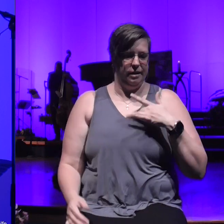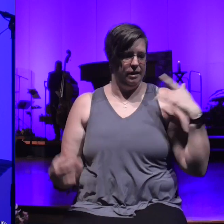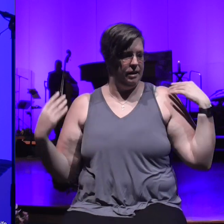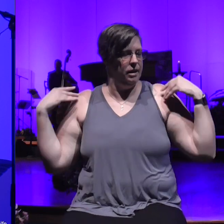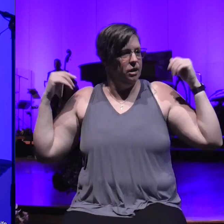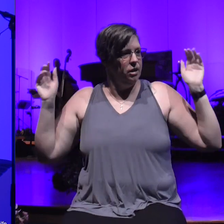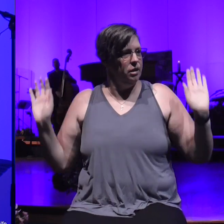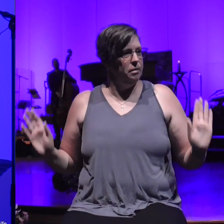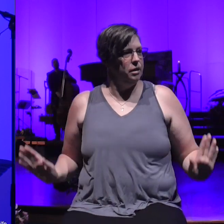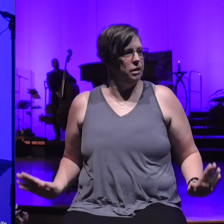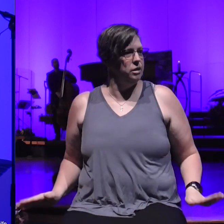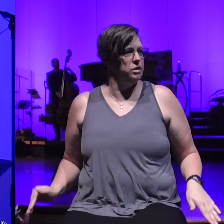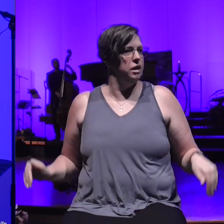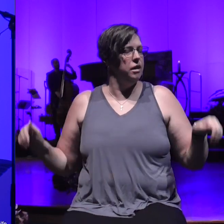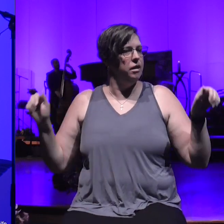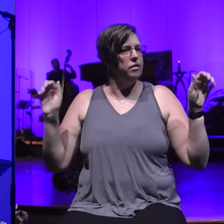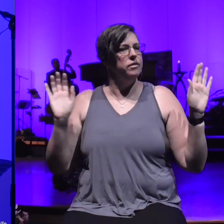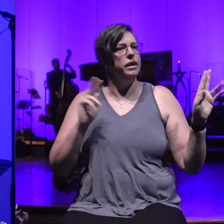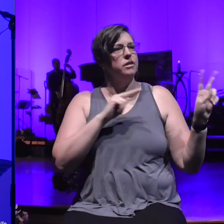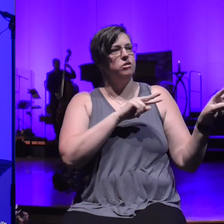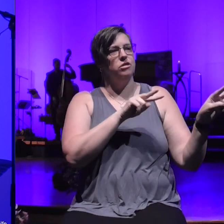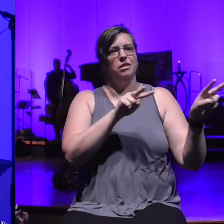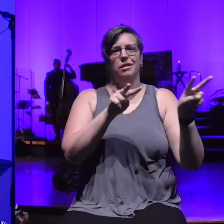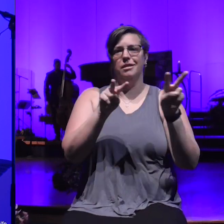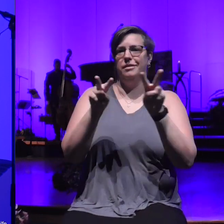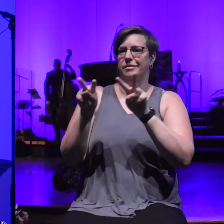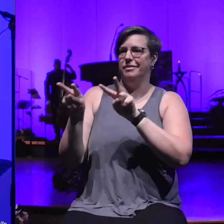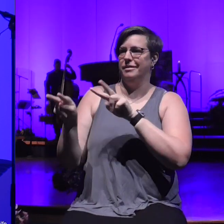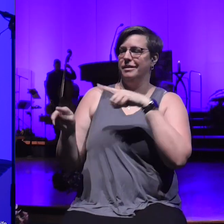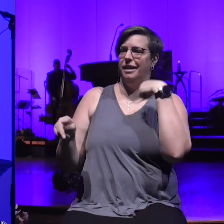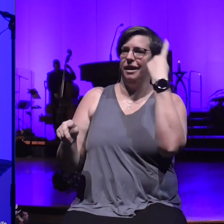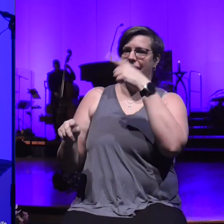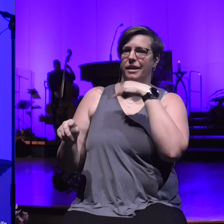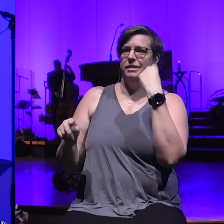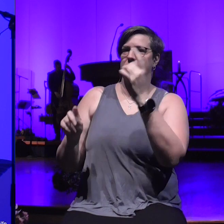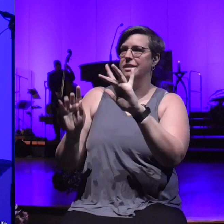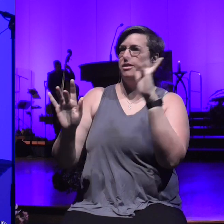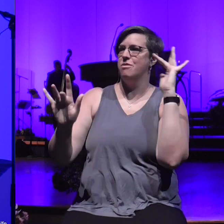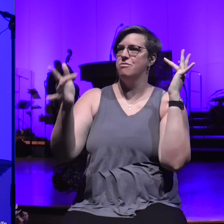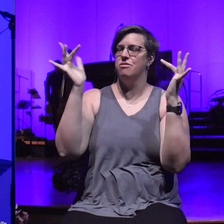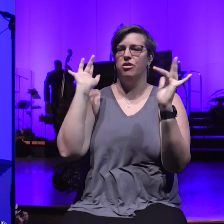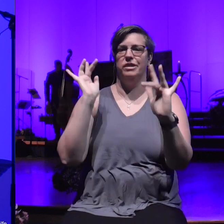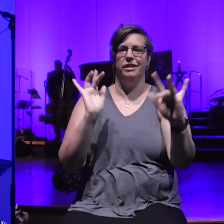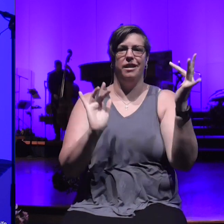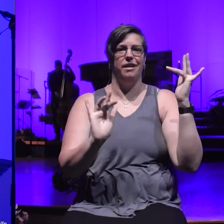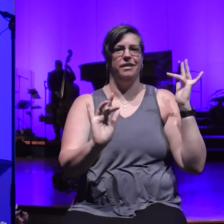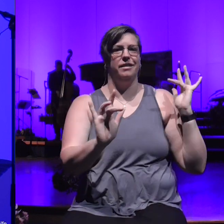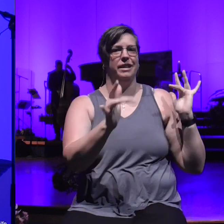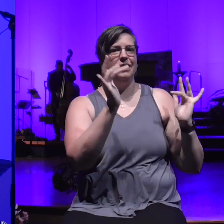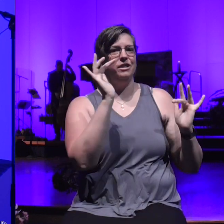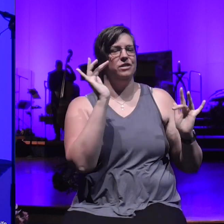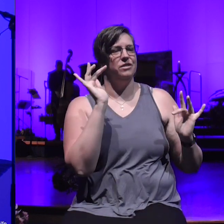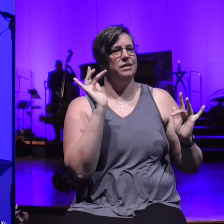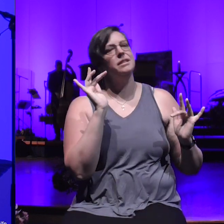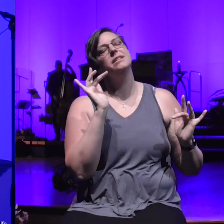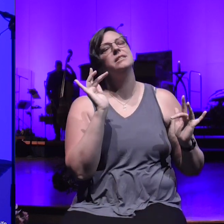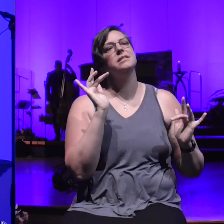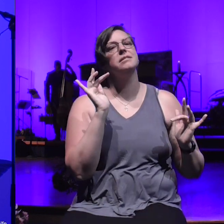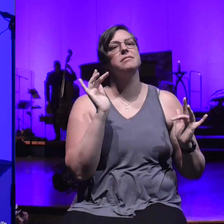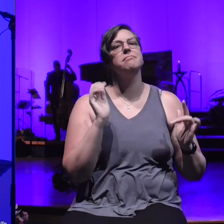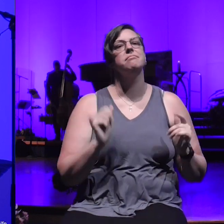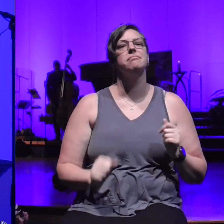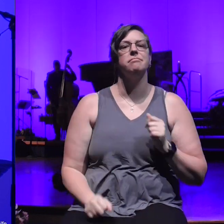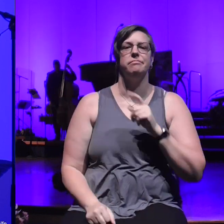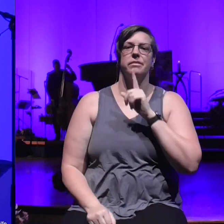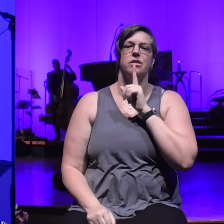I can hear the brush of angel wings. I see glory on each